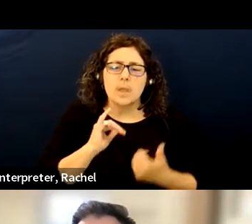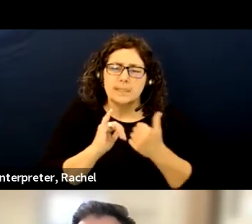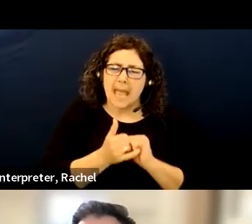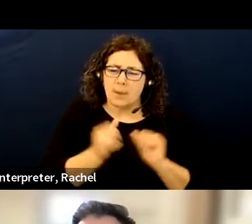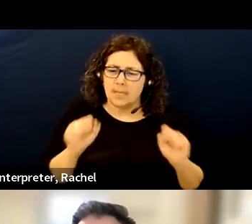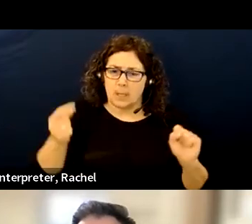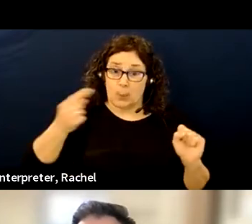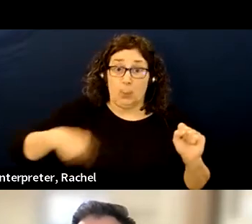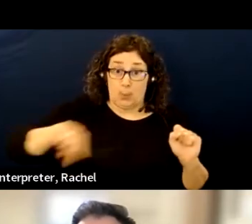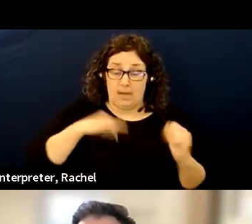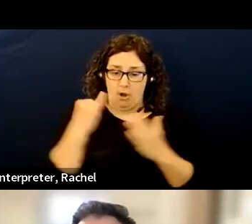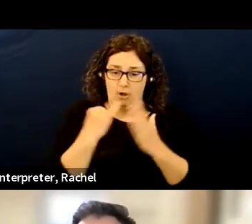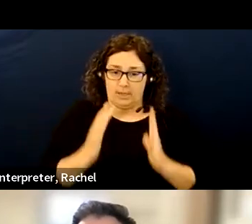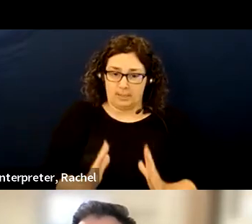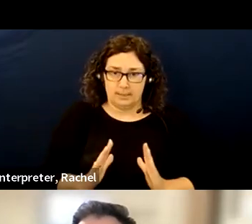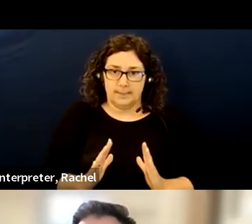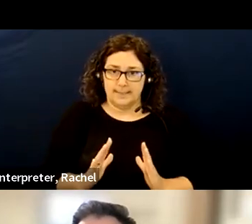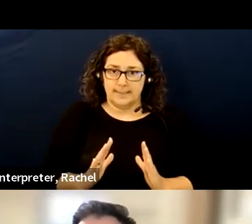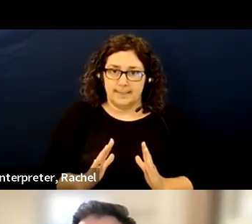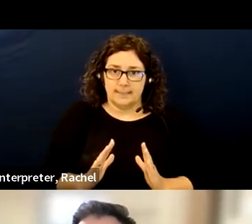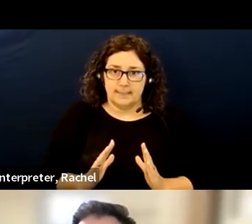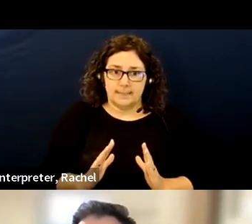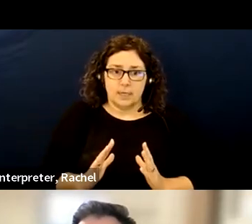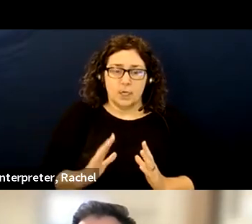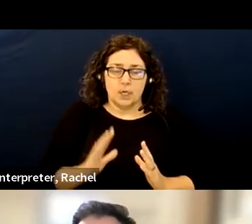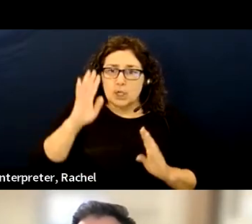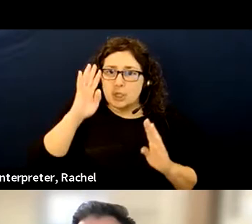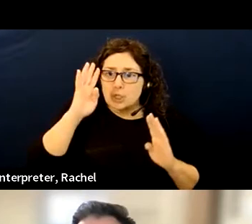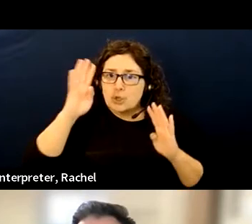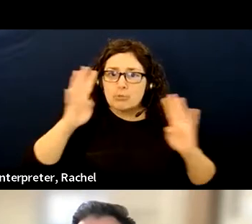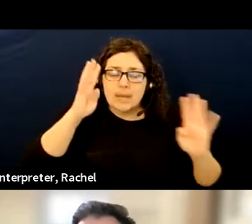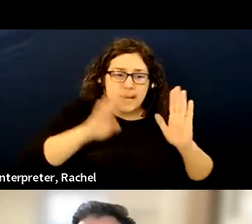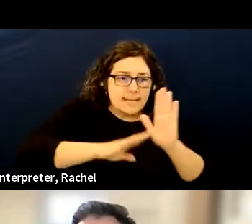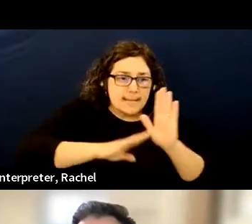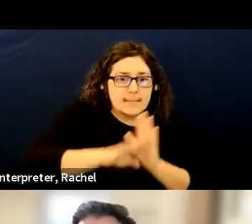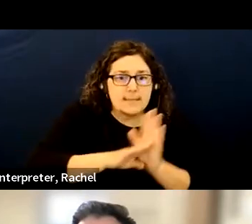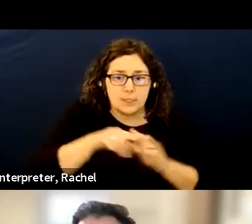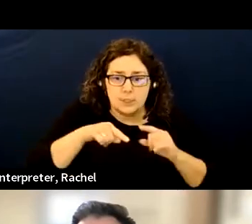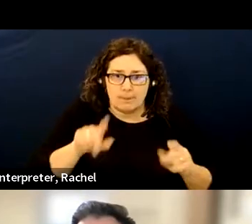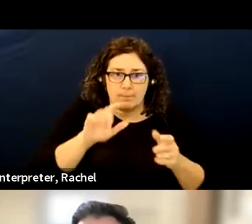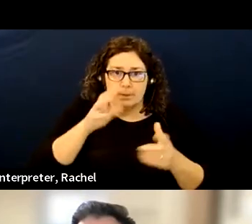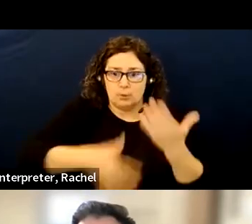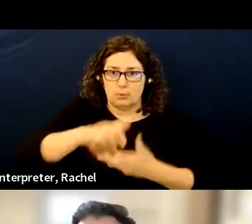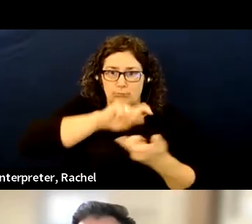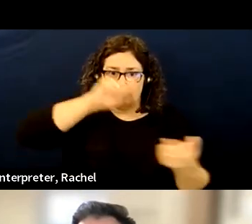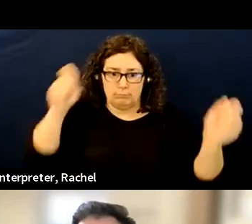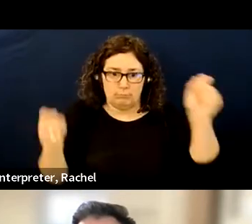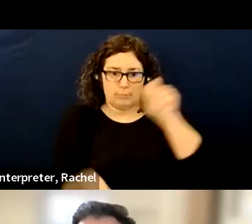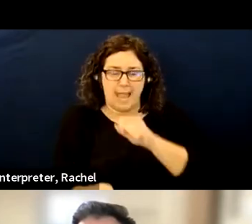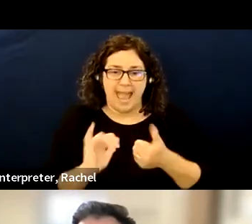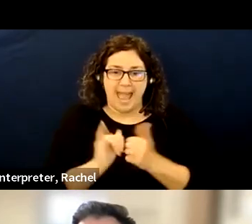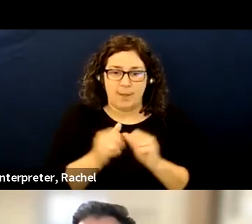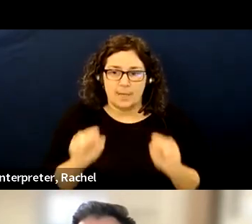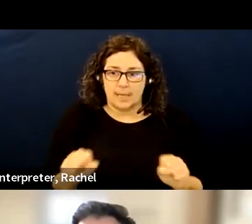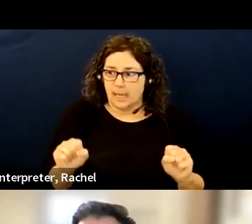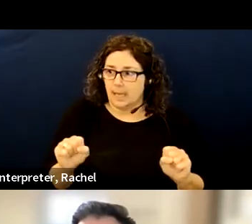artists, you know, create art in this time of social transformation? How can art